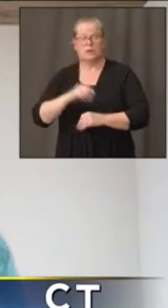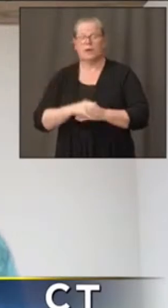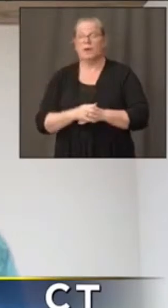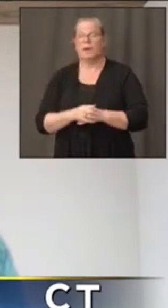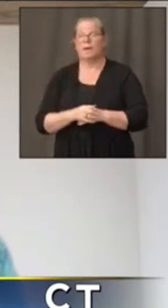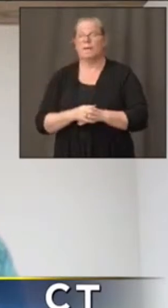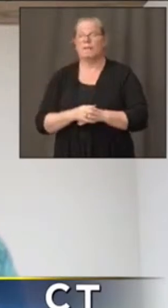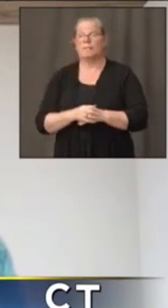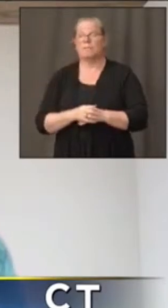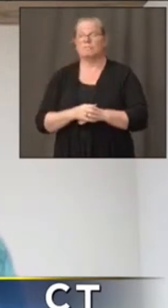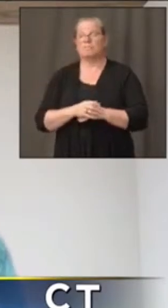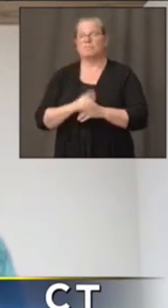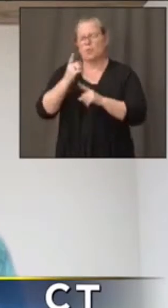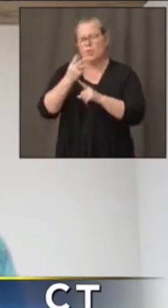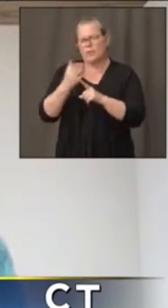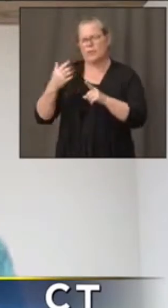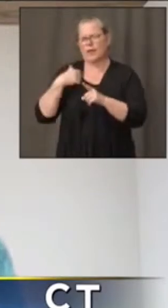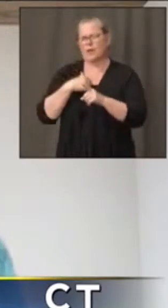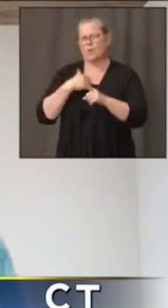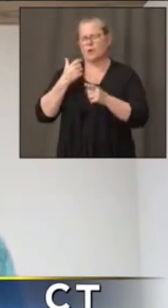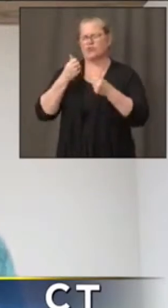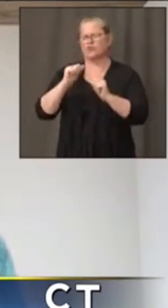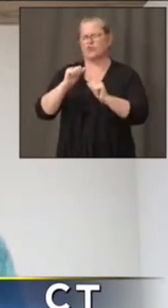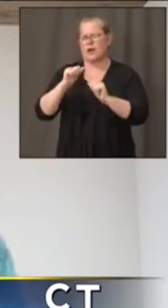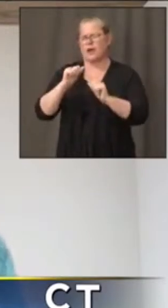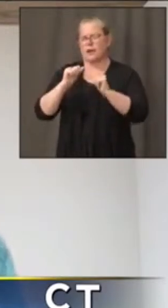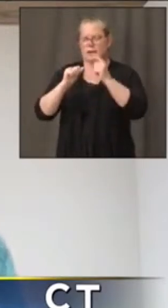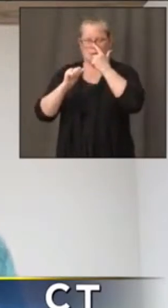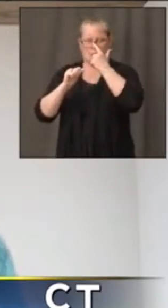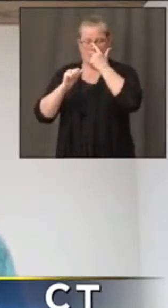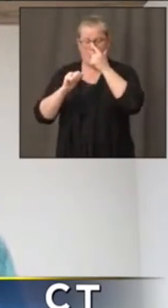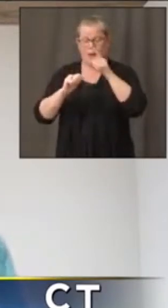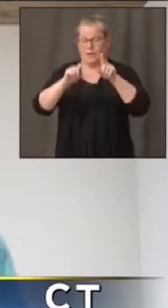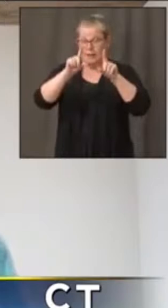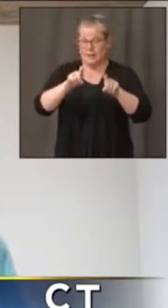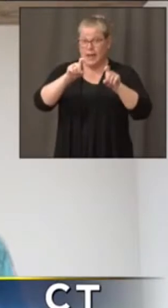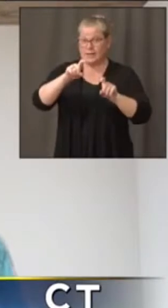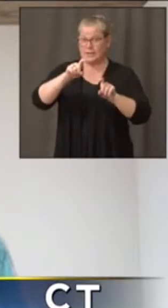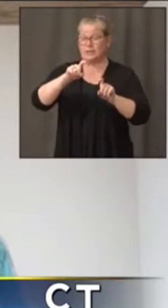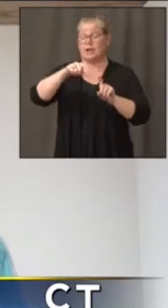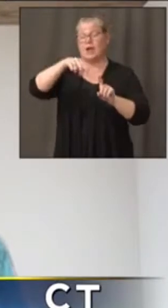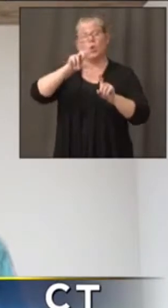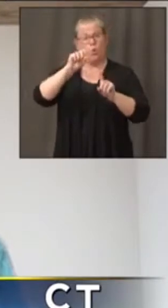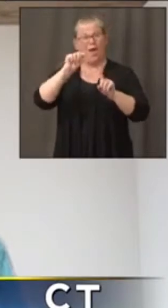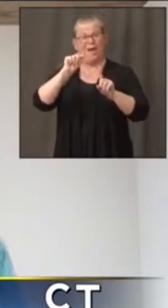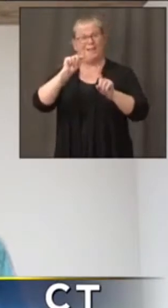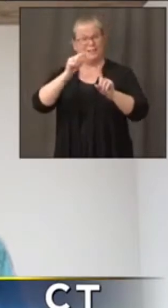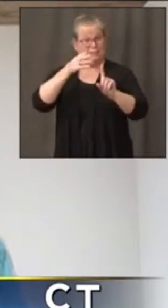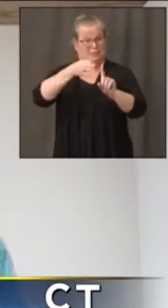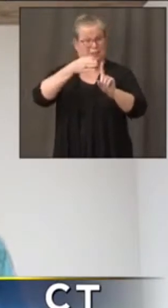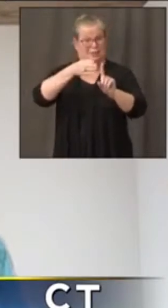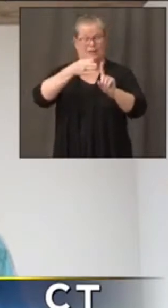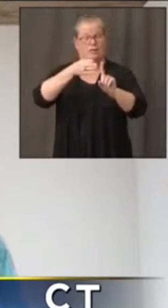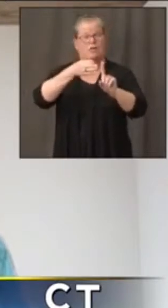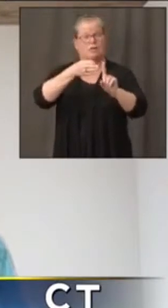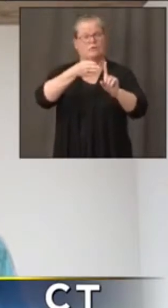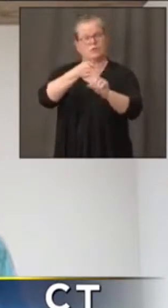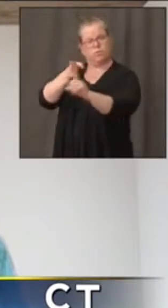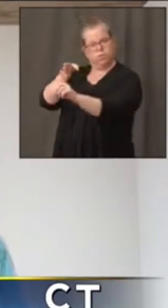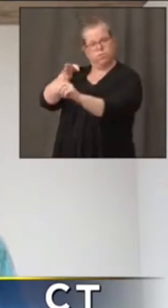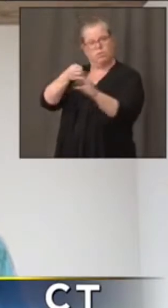doing is trying to ship testing over to the other contract labs that the state has the